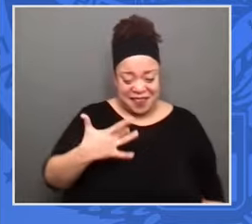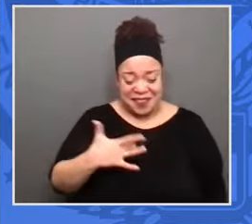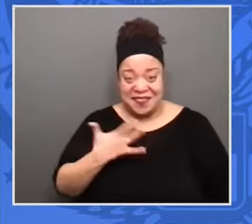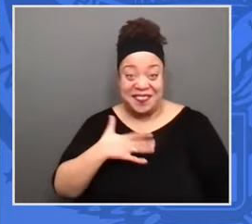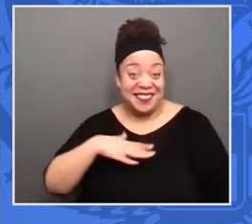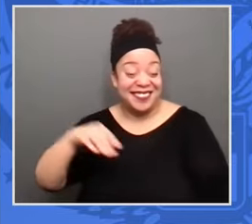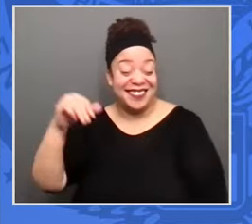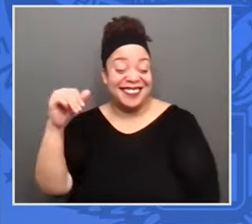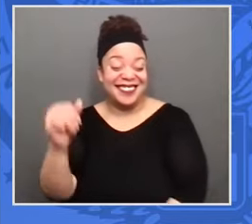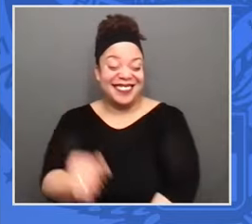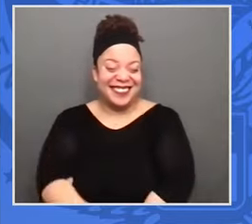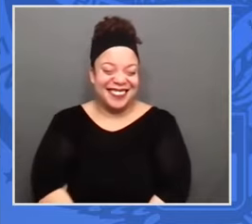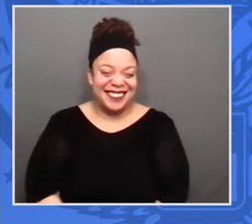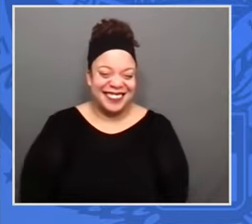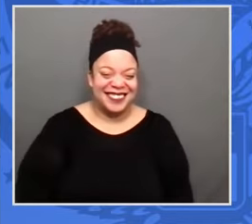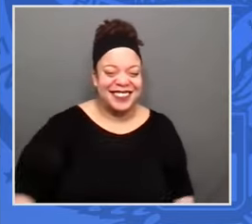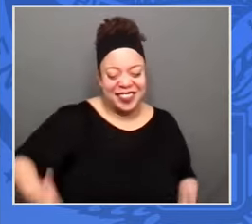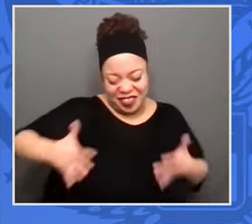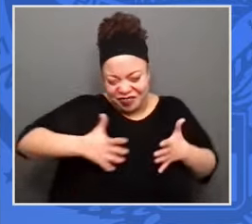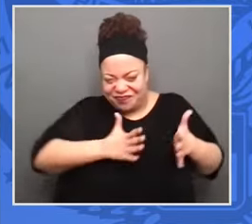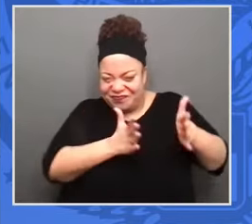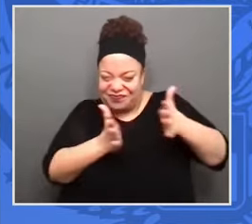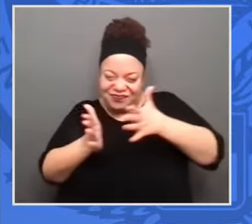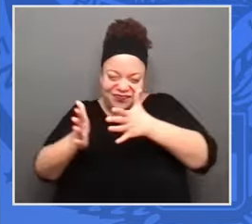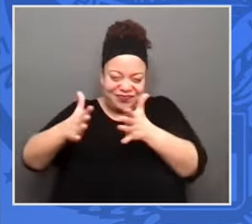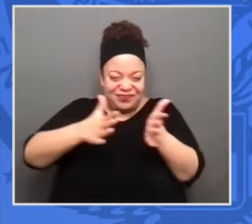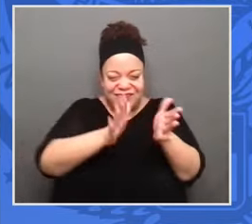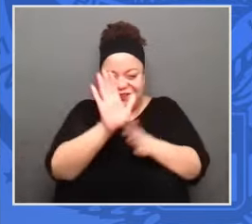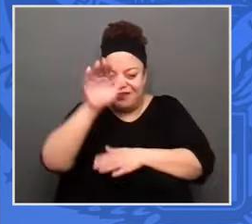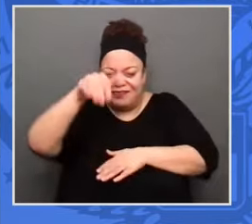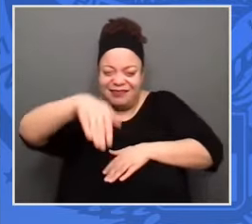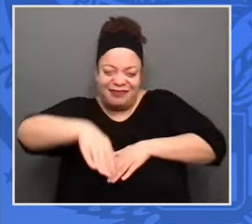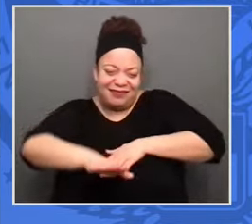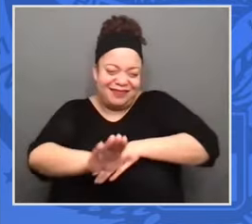free, you know how I feel.